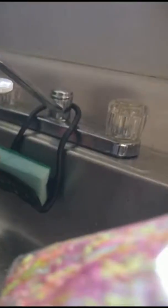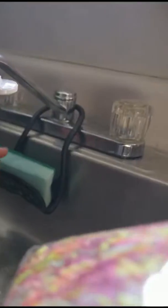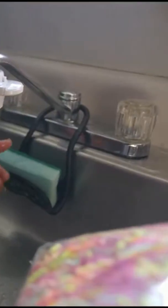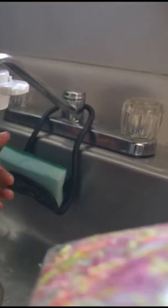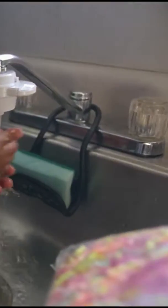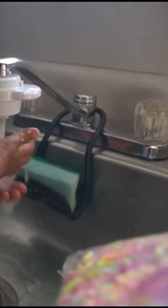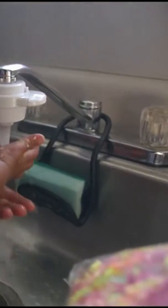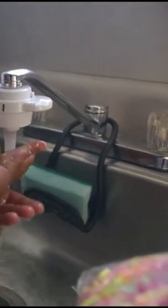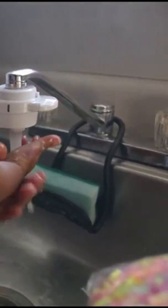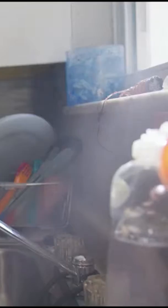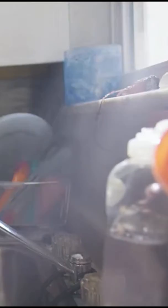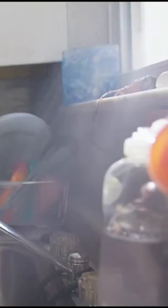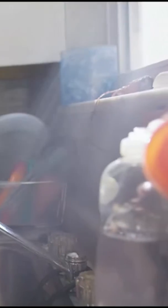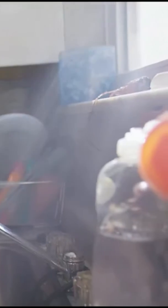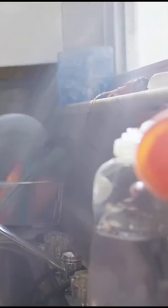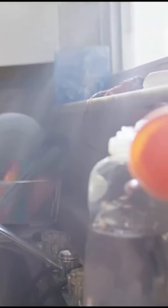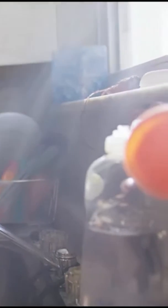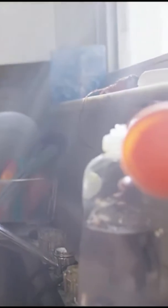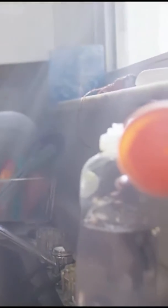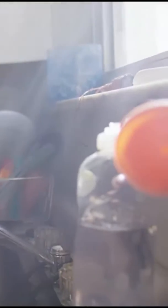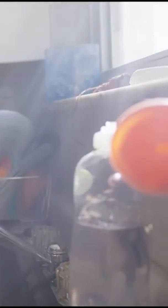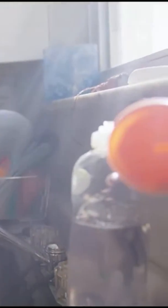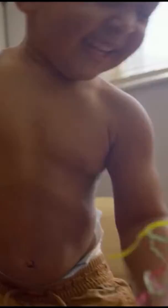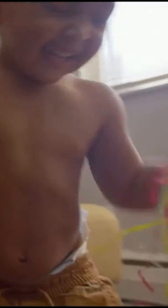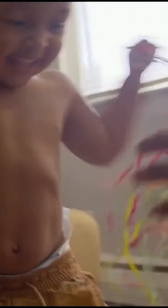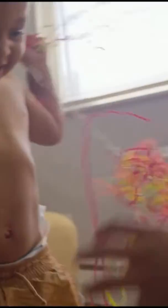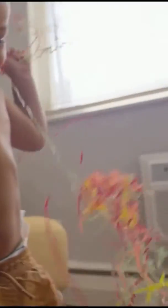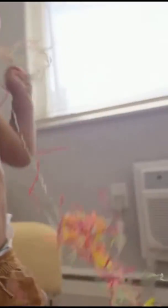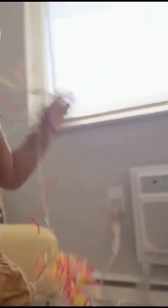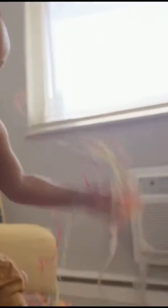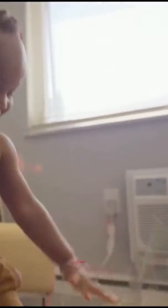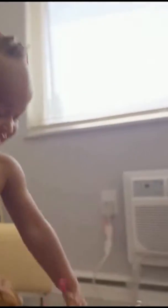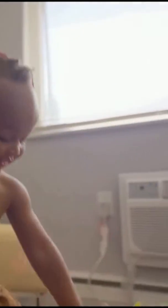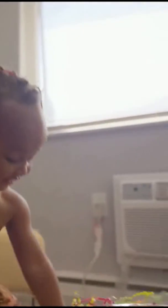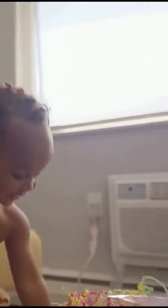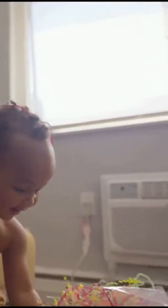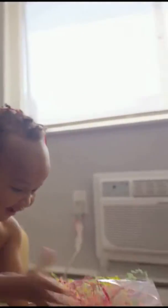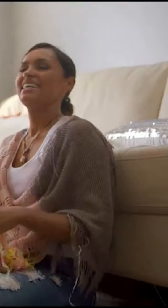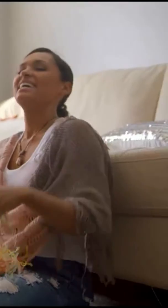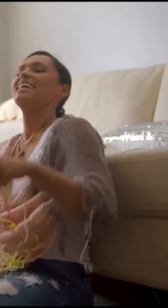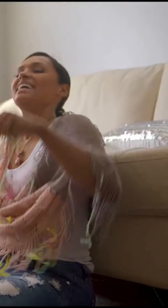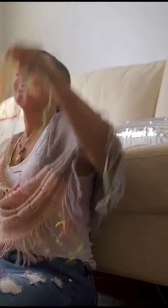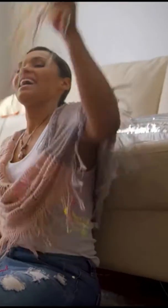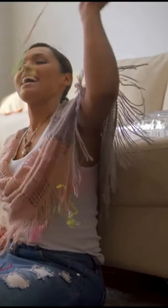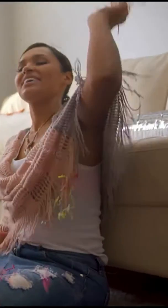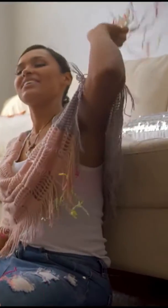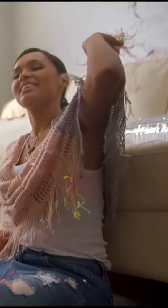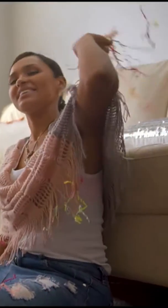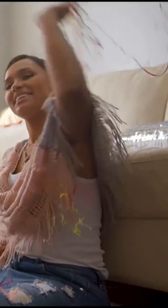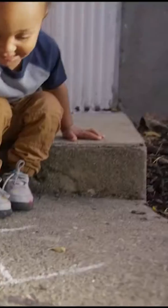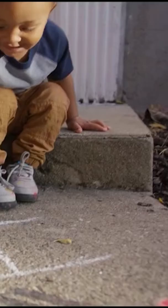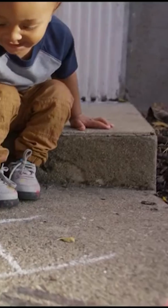changing. I want to make sure that he's taken care of and gets where he needs to go.